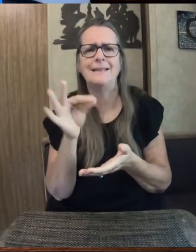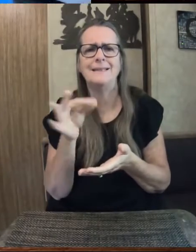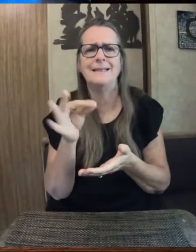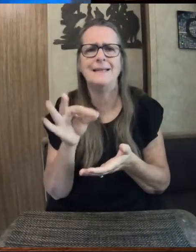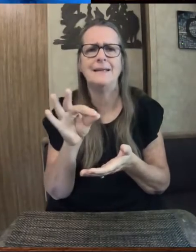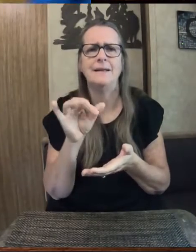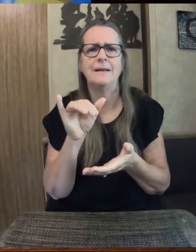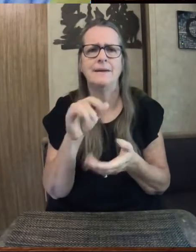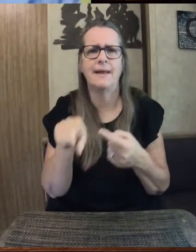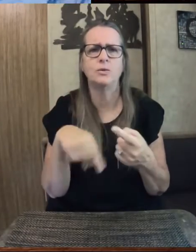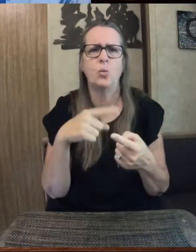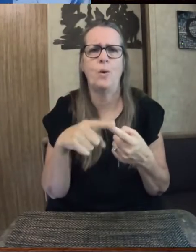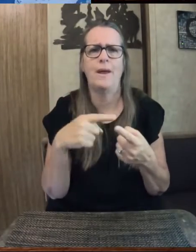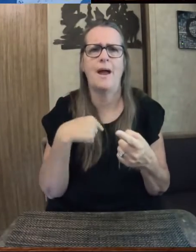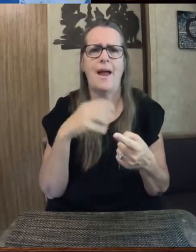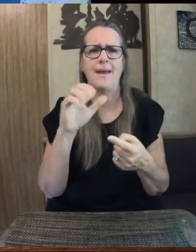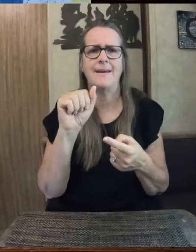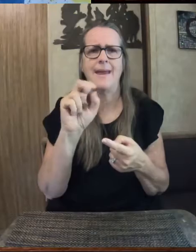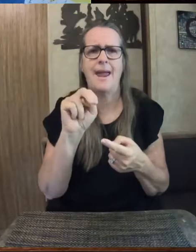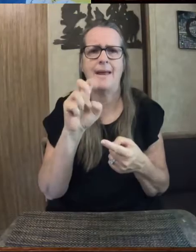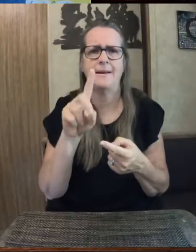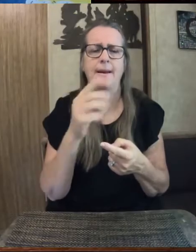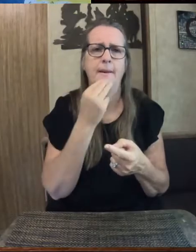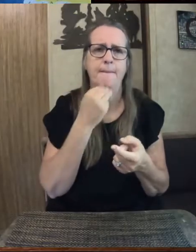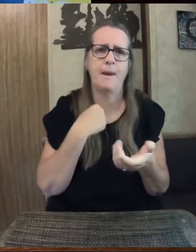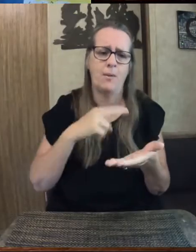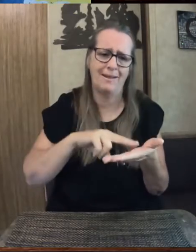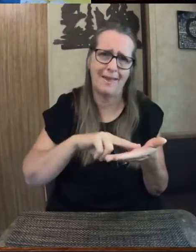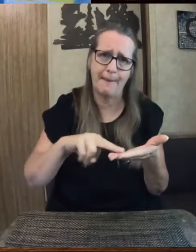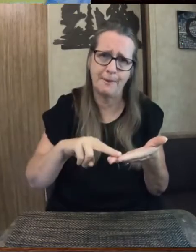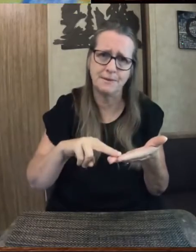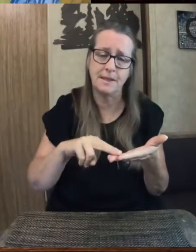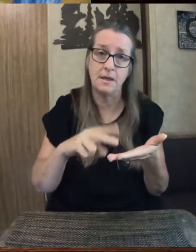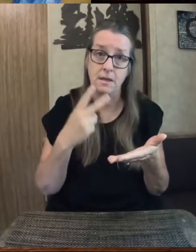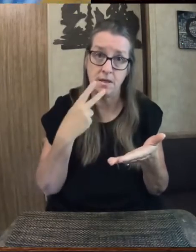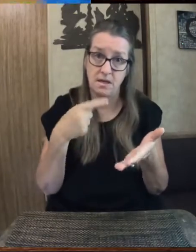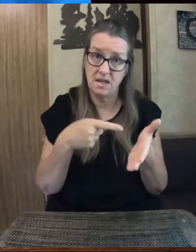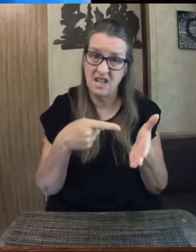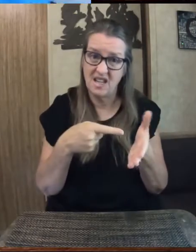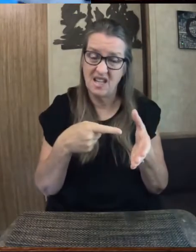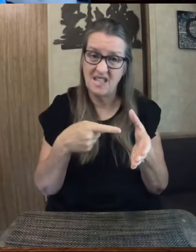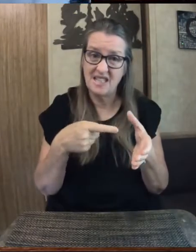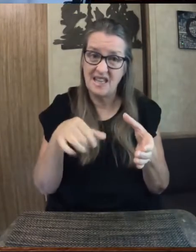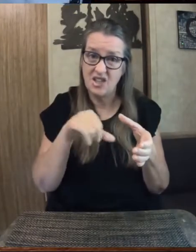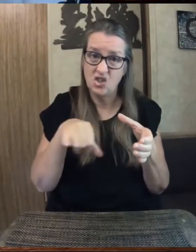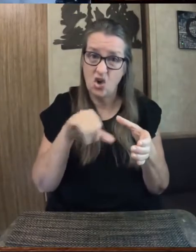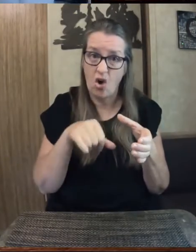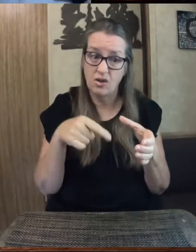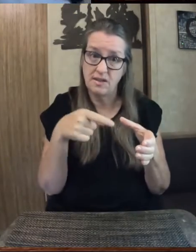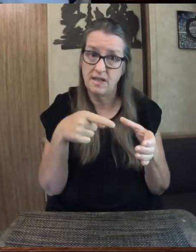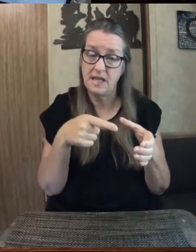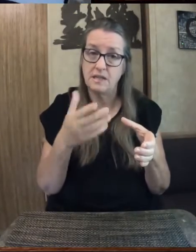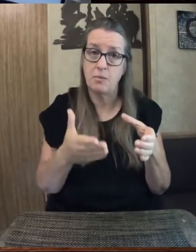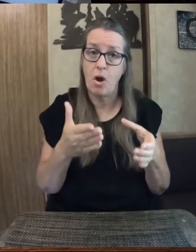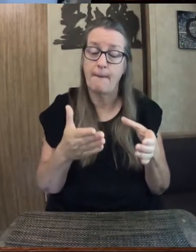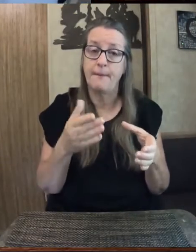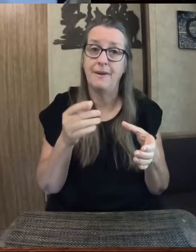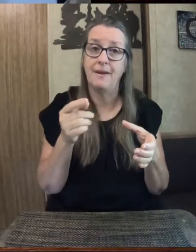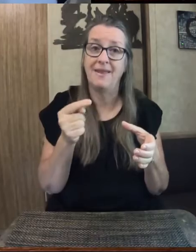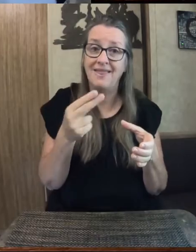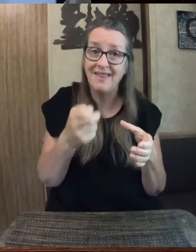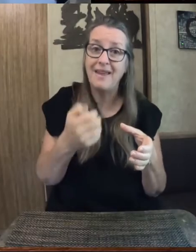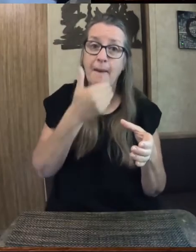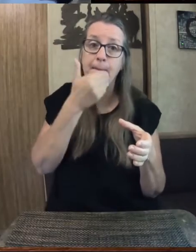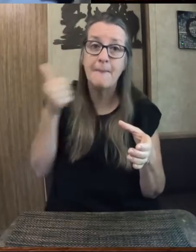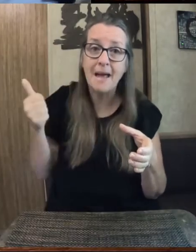8/19 actually is when I canned it. Mary labels it. Now you see this sauce right here? This is probably